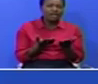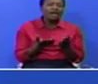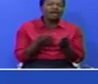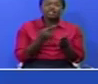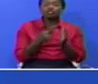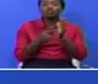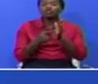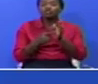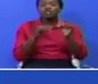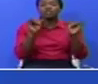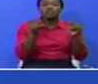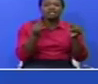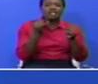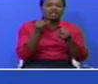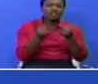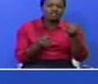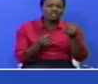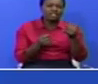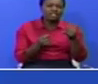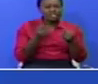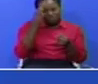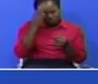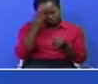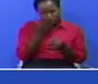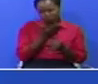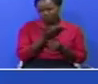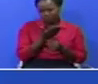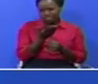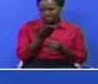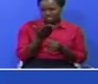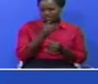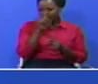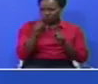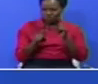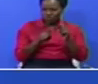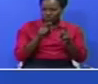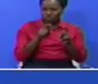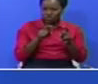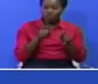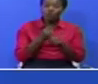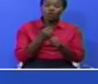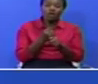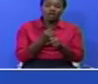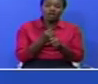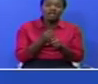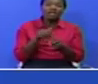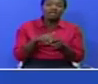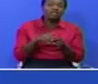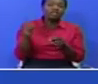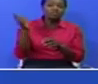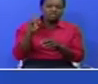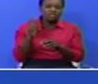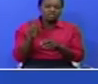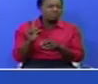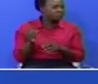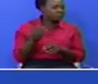the media. And finally, we were able to find out about this questionable transactions within that ministry. They did not